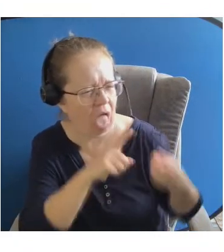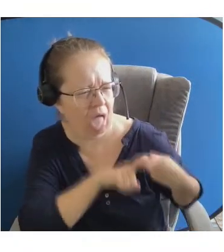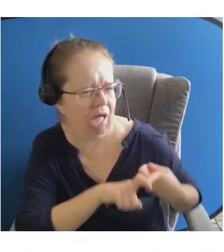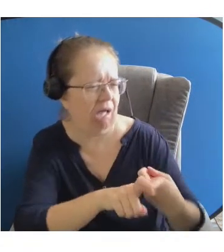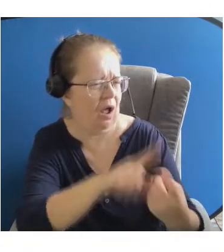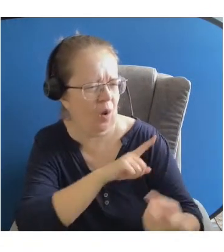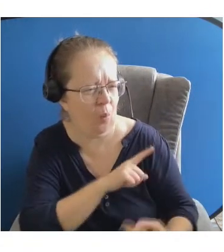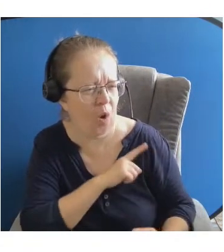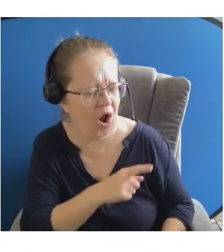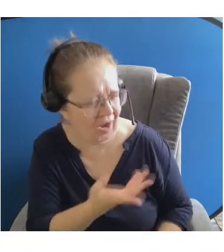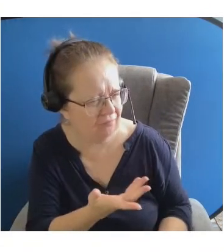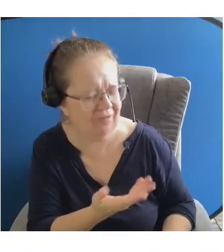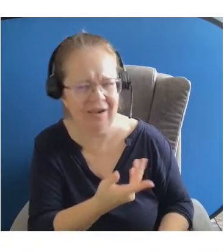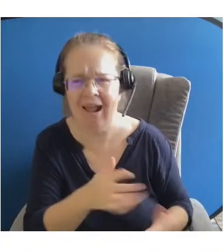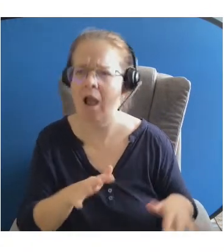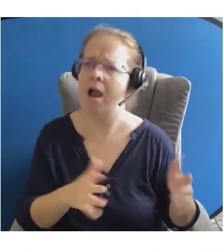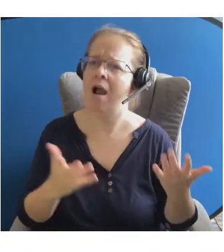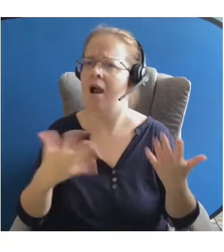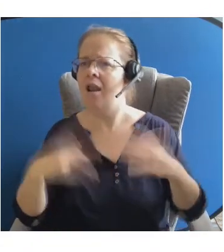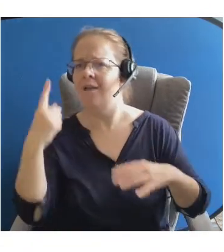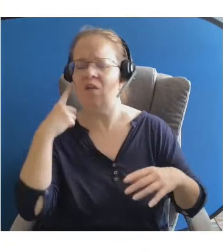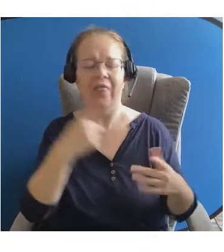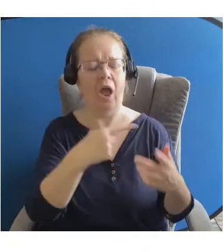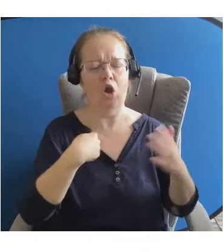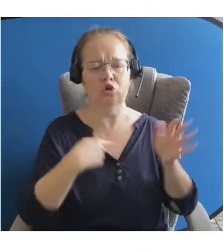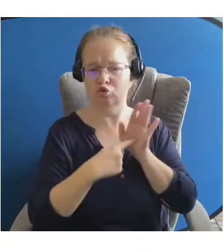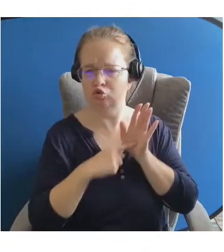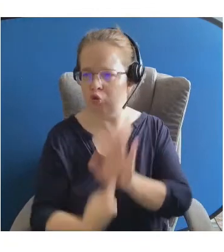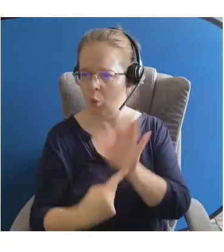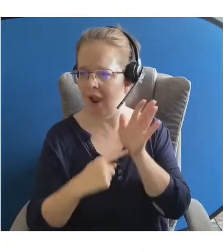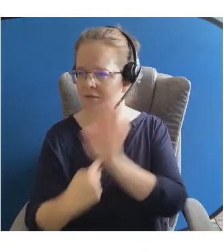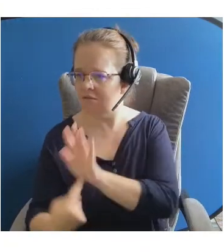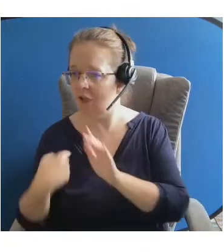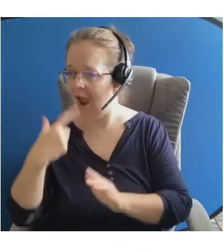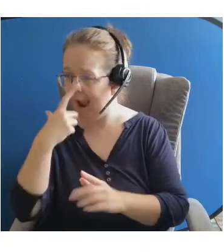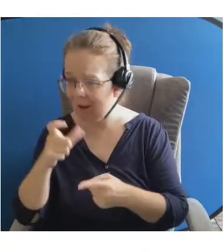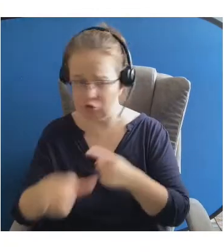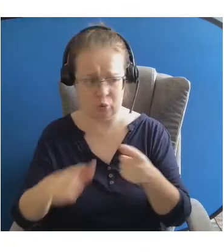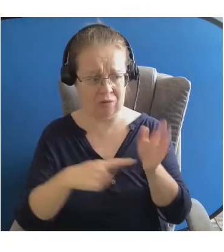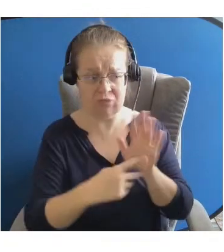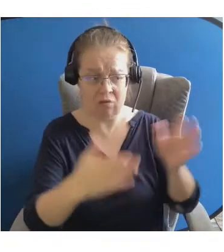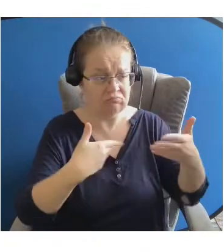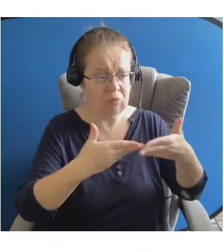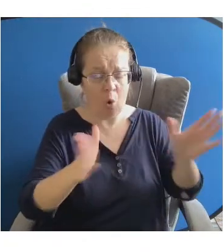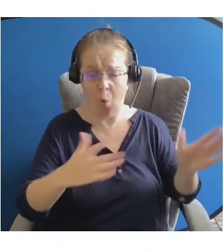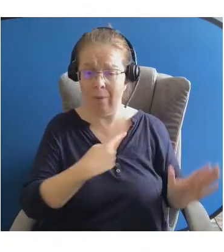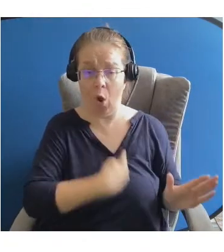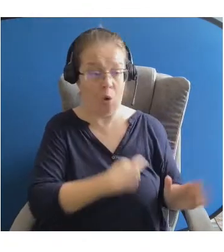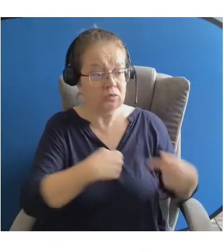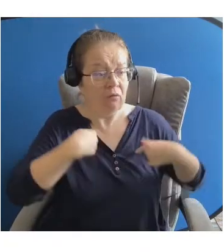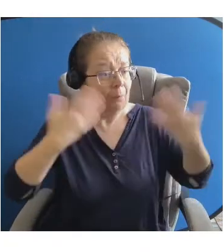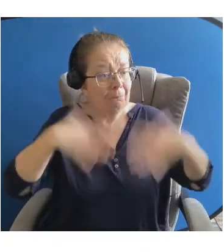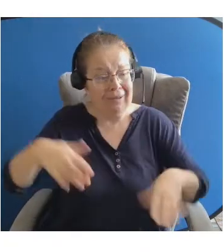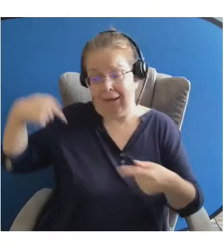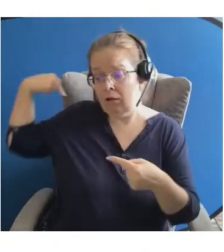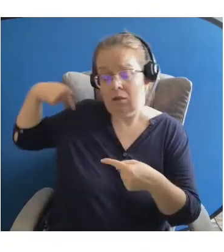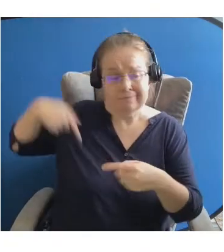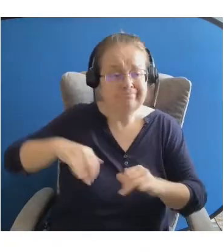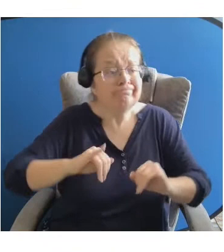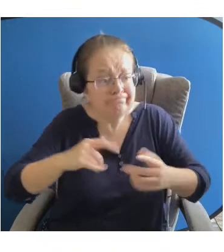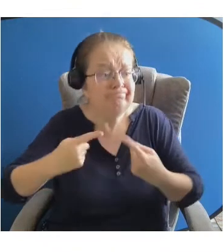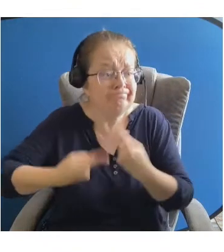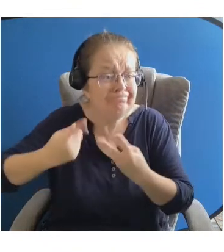very much where I see our role, showcasing what can be done, being very honest and open about our own journeys, and giving